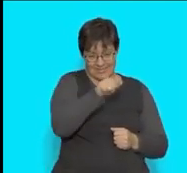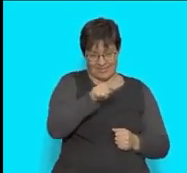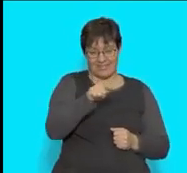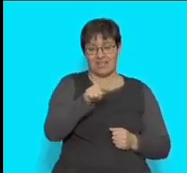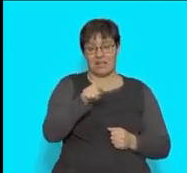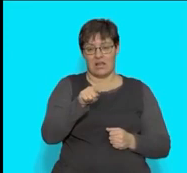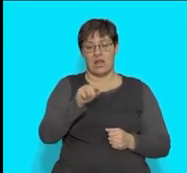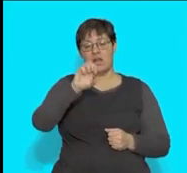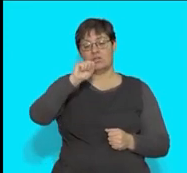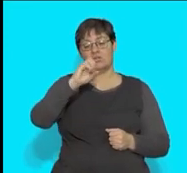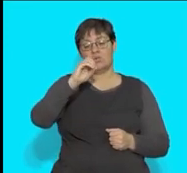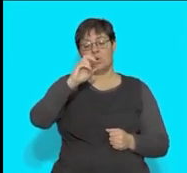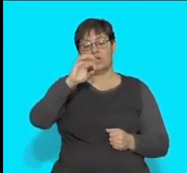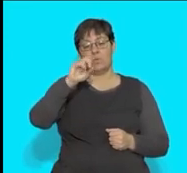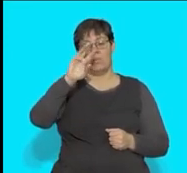my sodium pump,